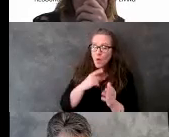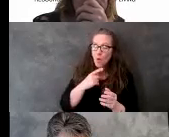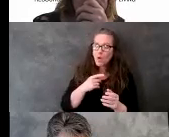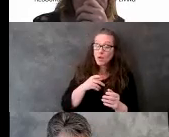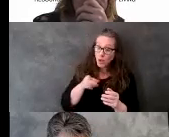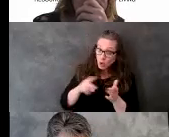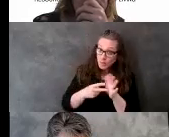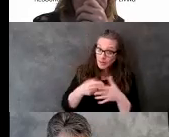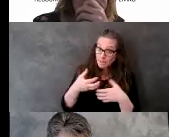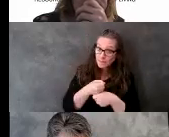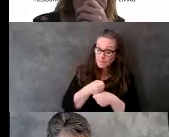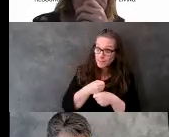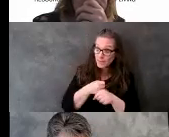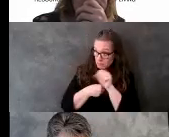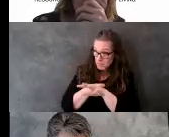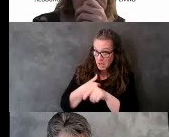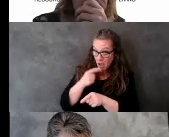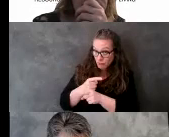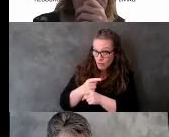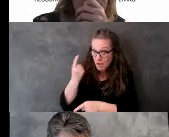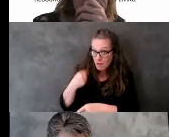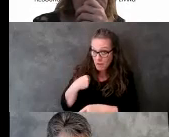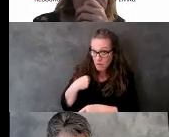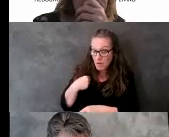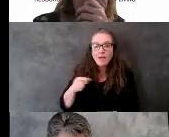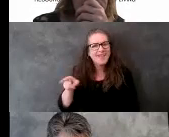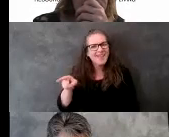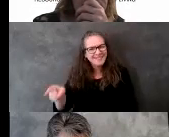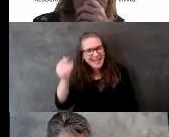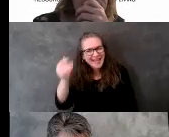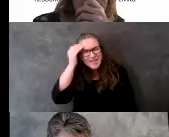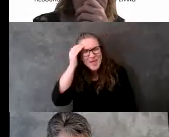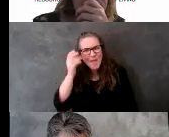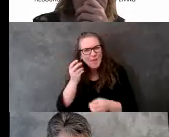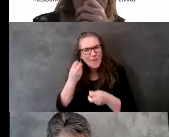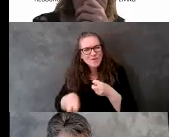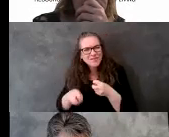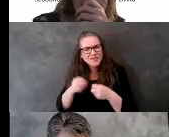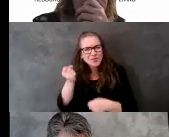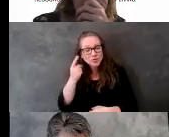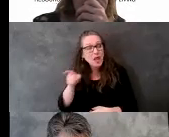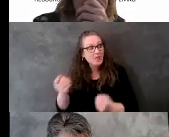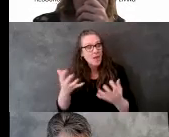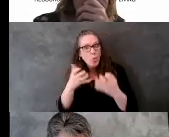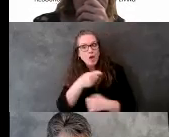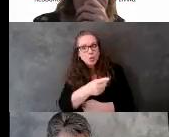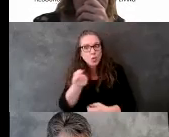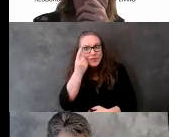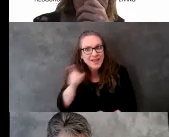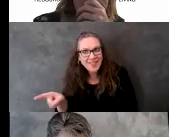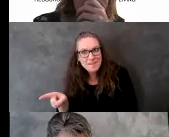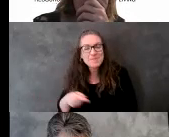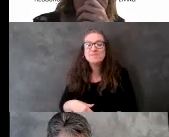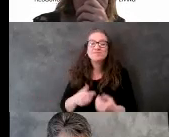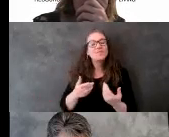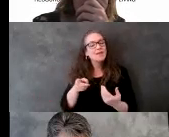them what you heard for clarification. They know that they're hard to understand and they want to be understood, so they don't mind a